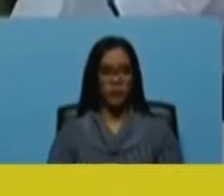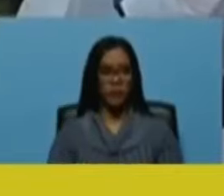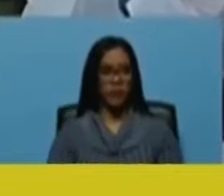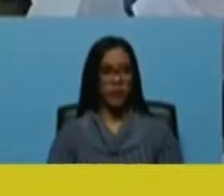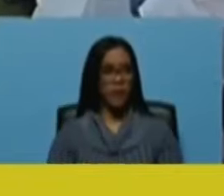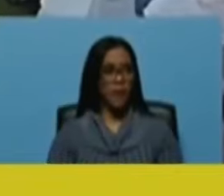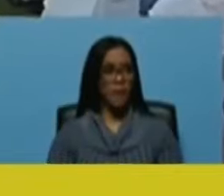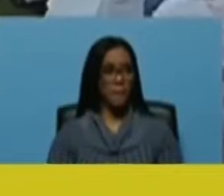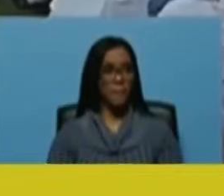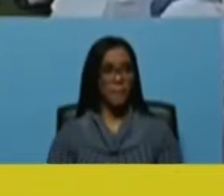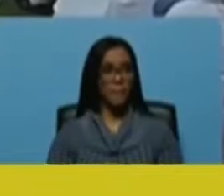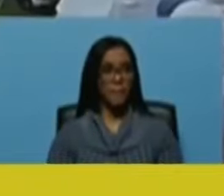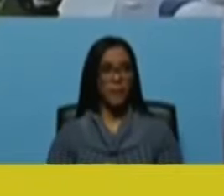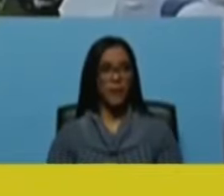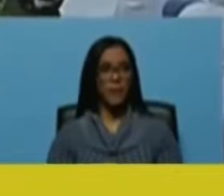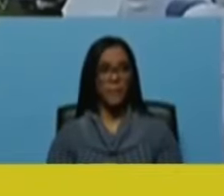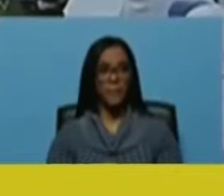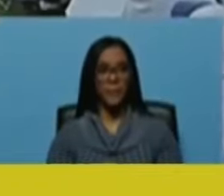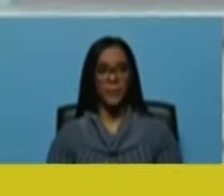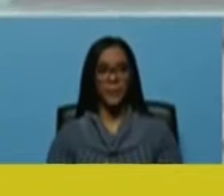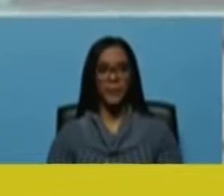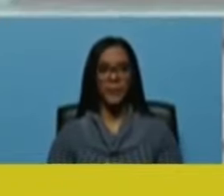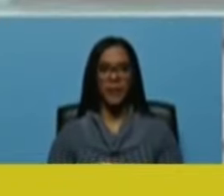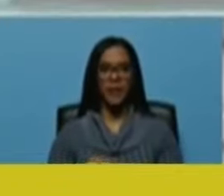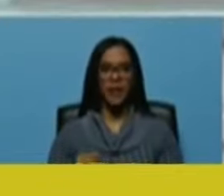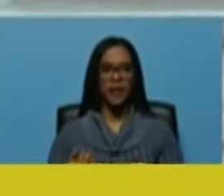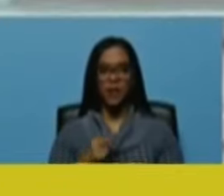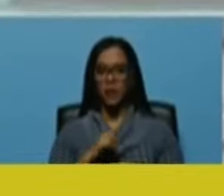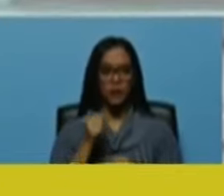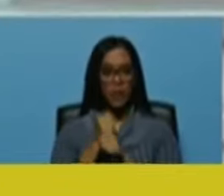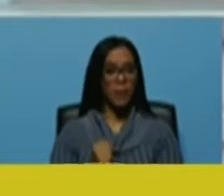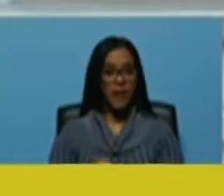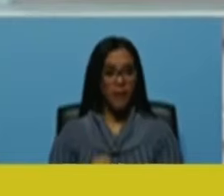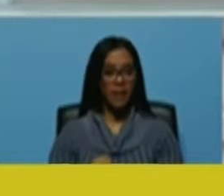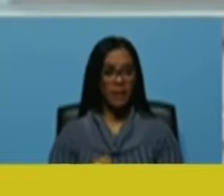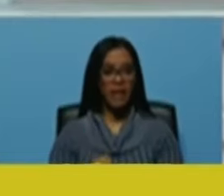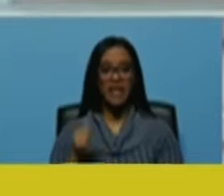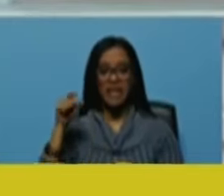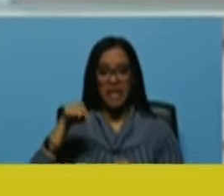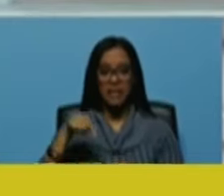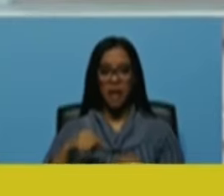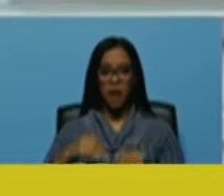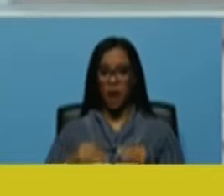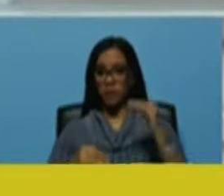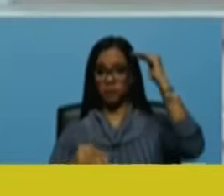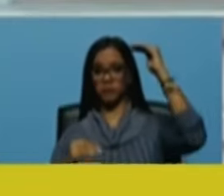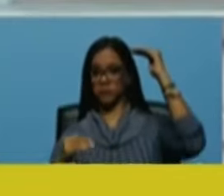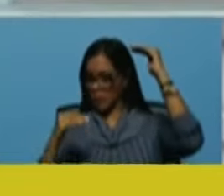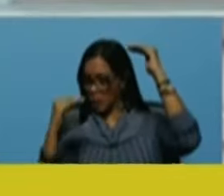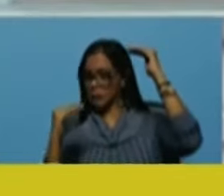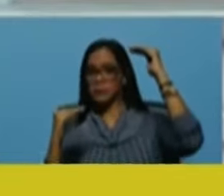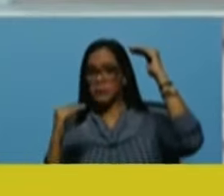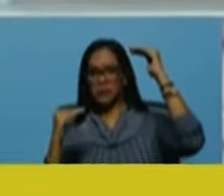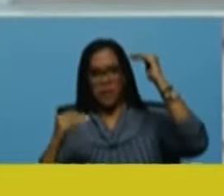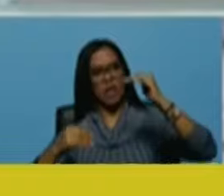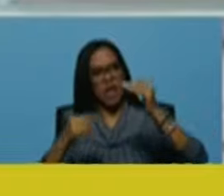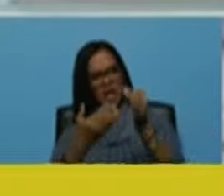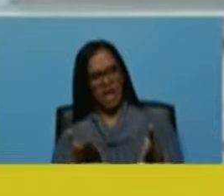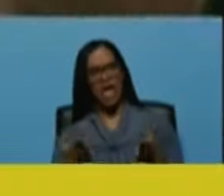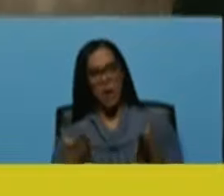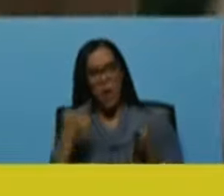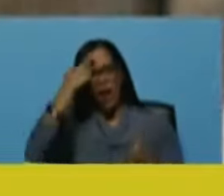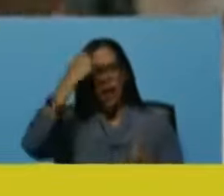Musk, Goliath. But they didn't expect, Goliath didn't expect that David was here. And David triumphed here,